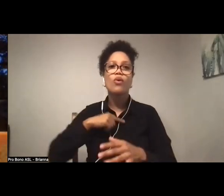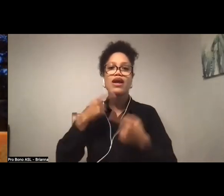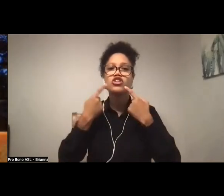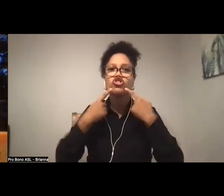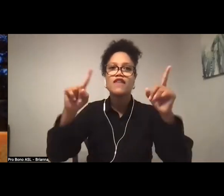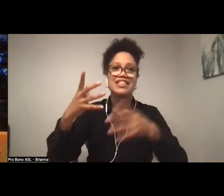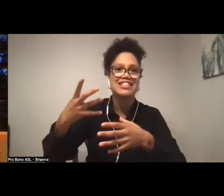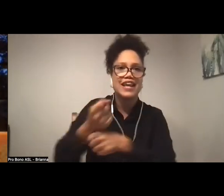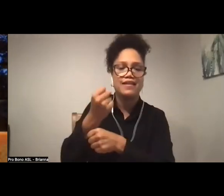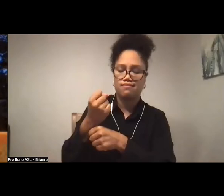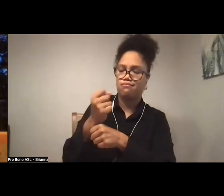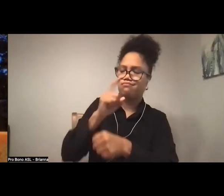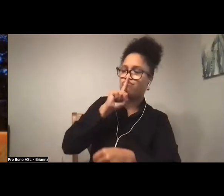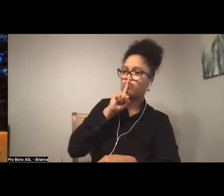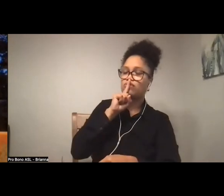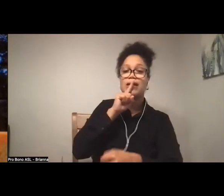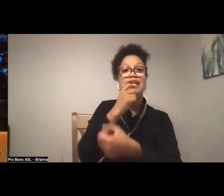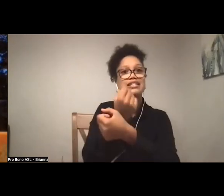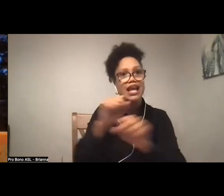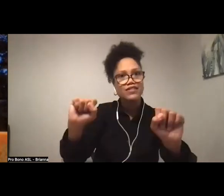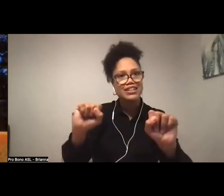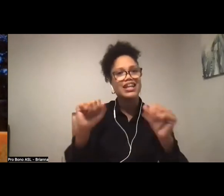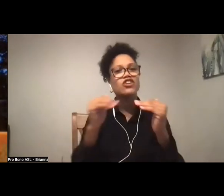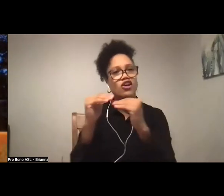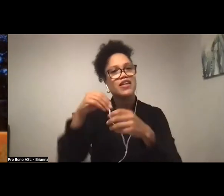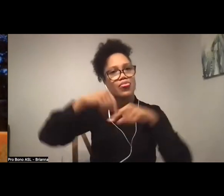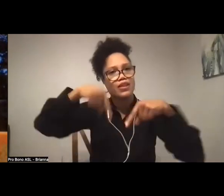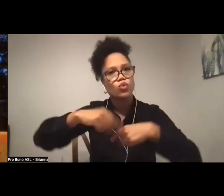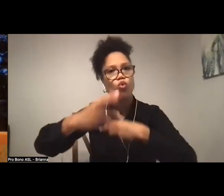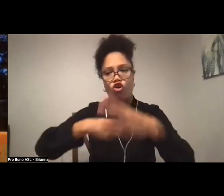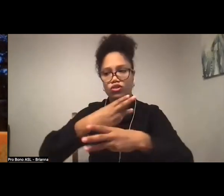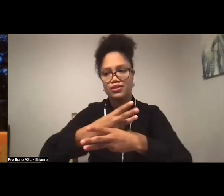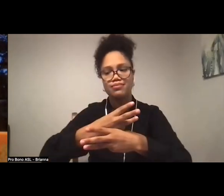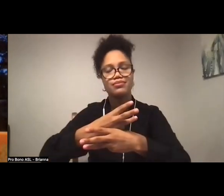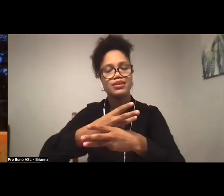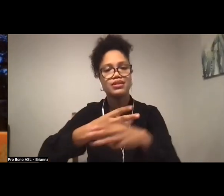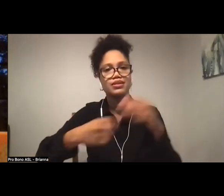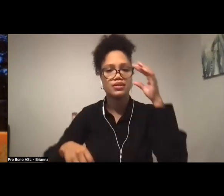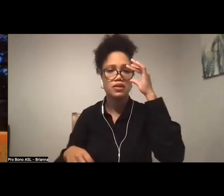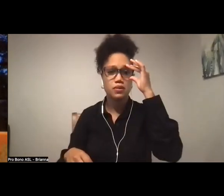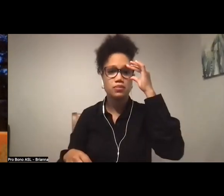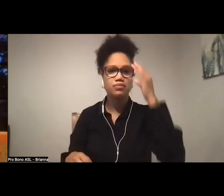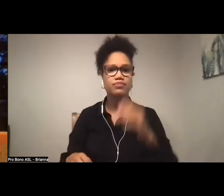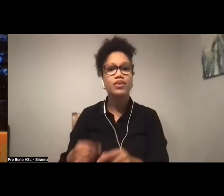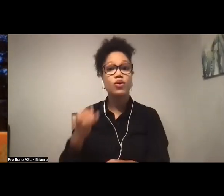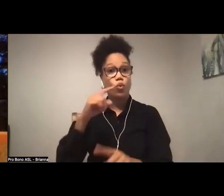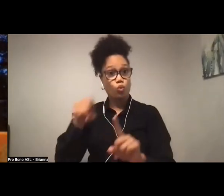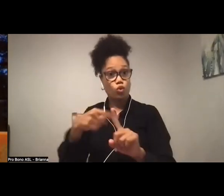and a better world, even for our individual selves, when we build a world